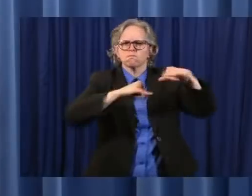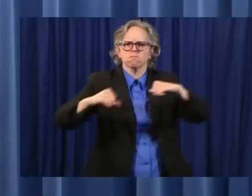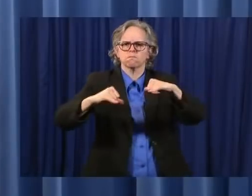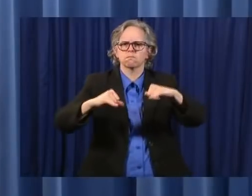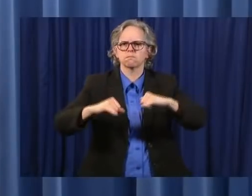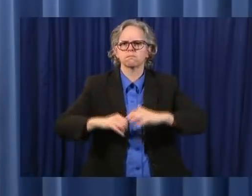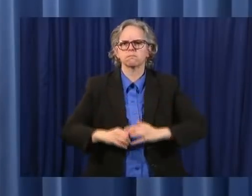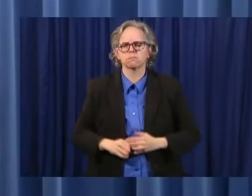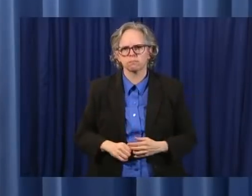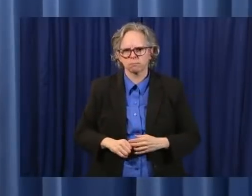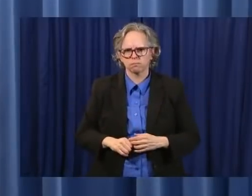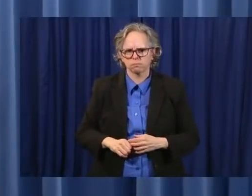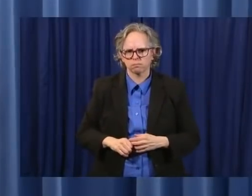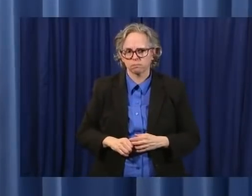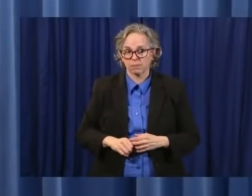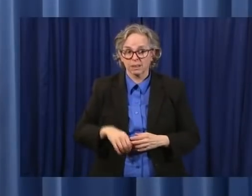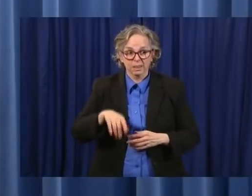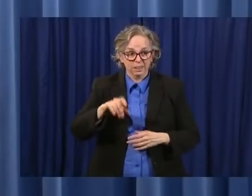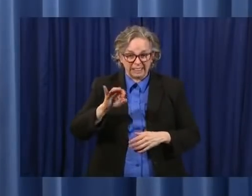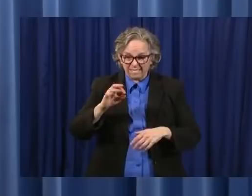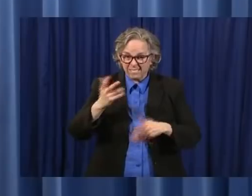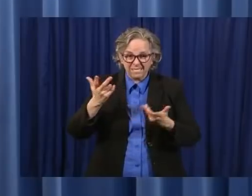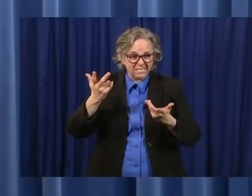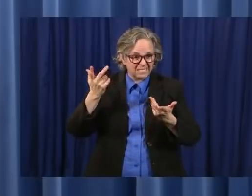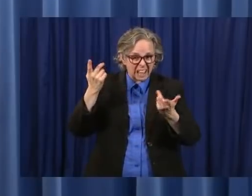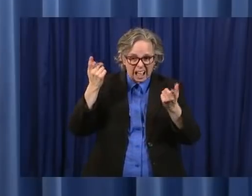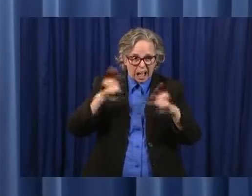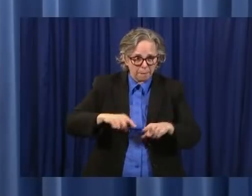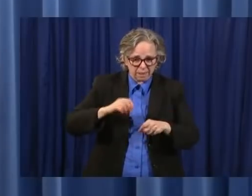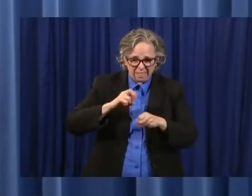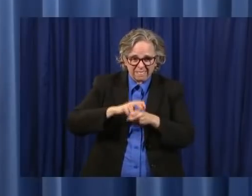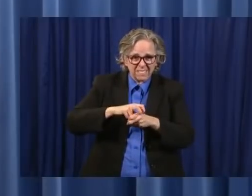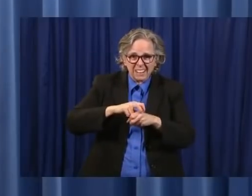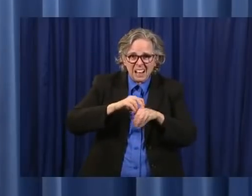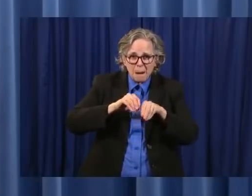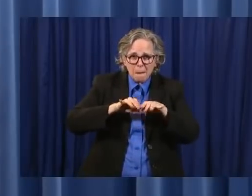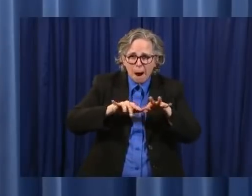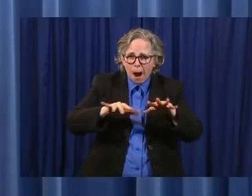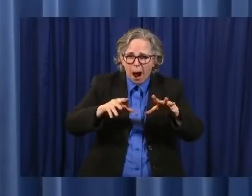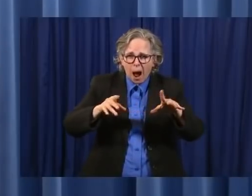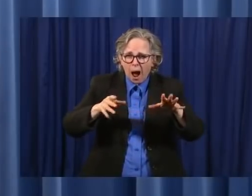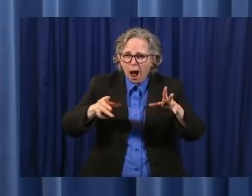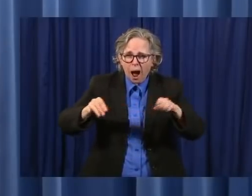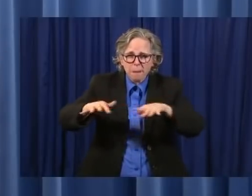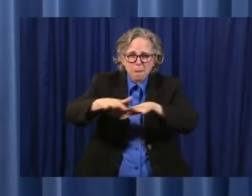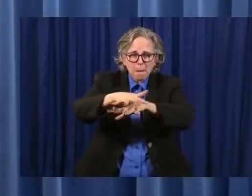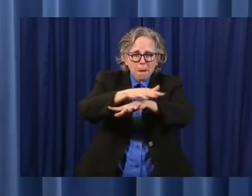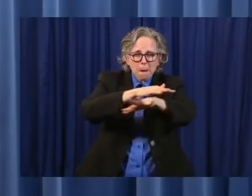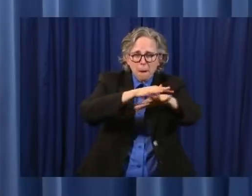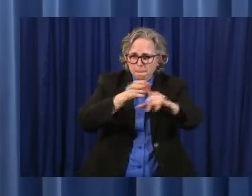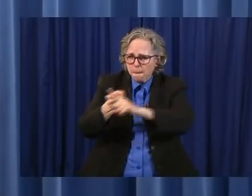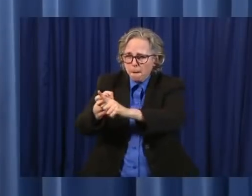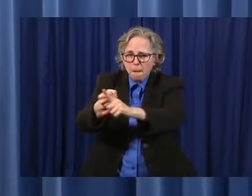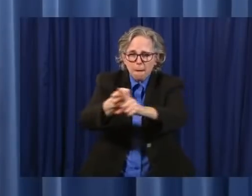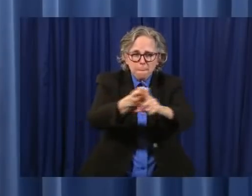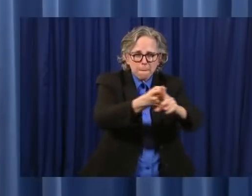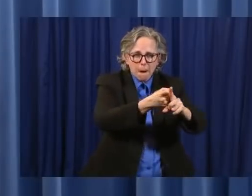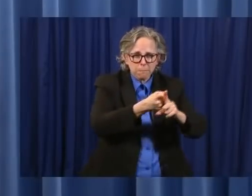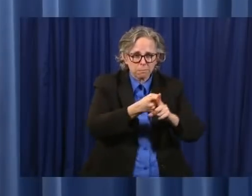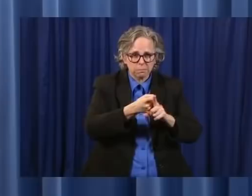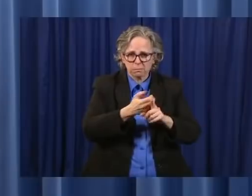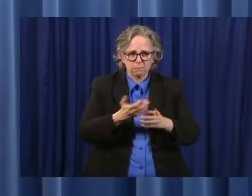certainly when we have a virus, you know, one person's health obviously impacts other people's